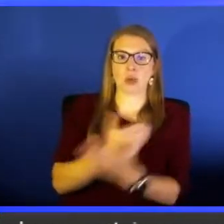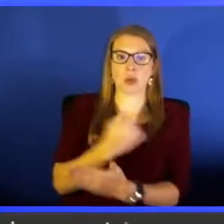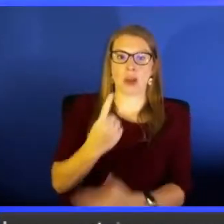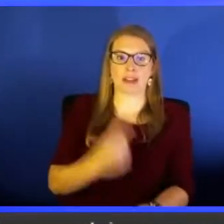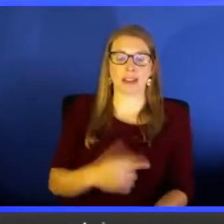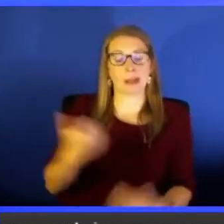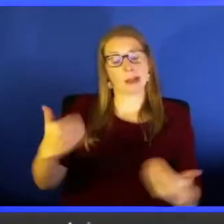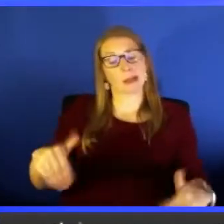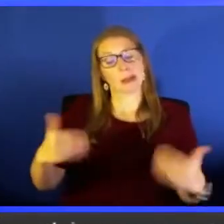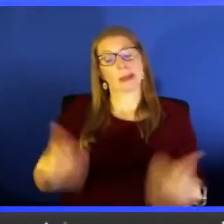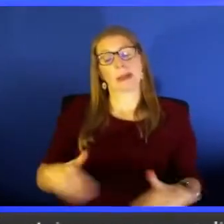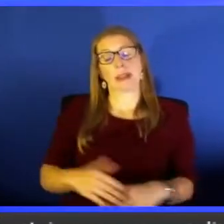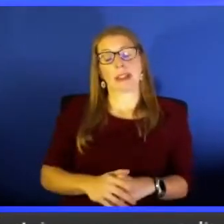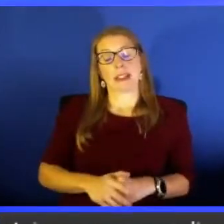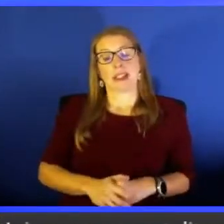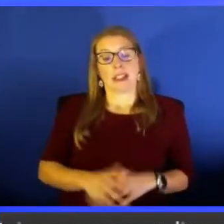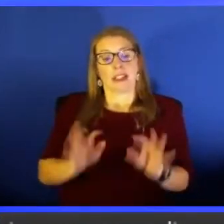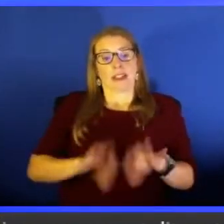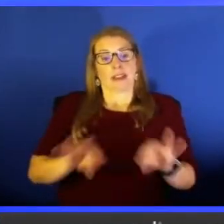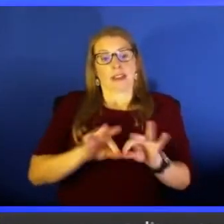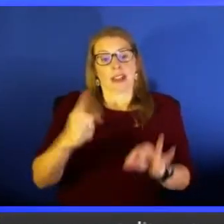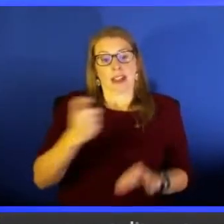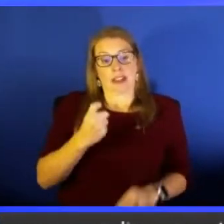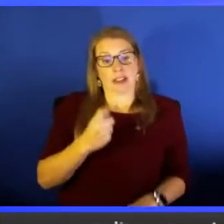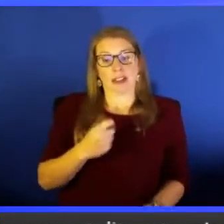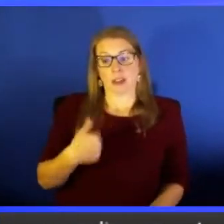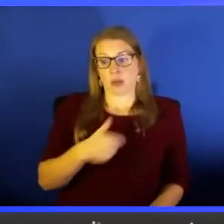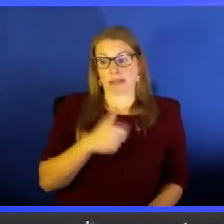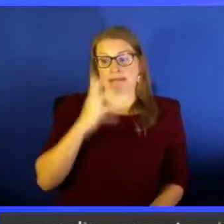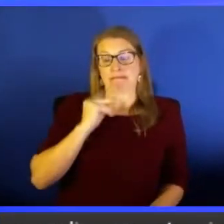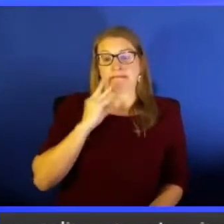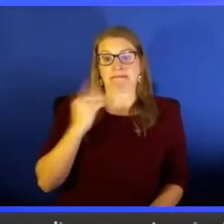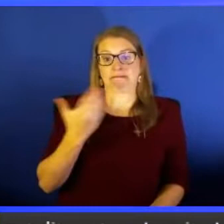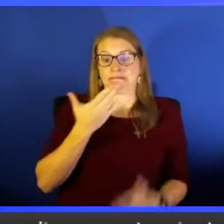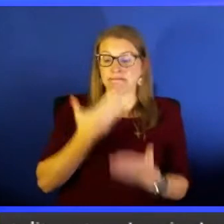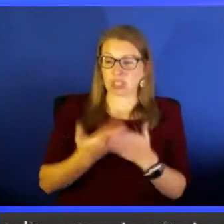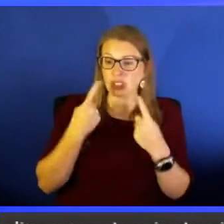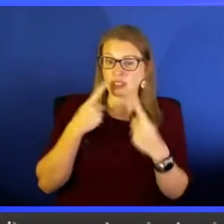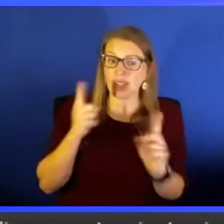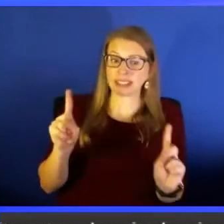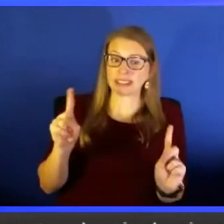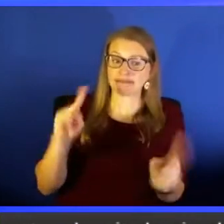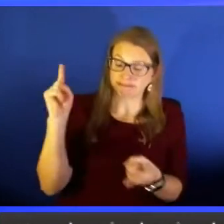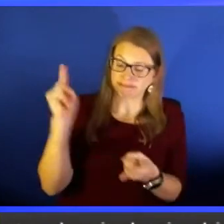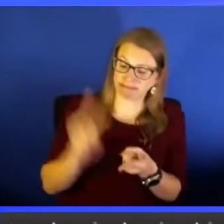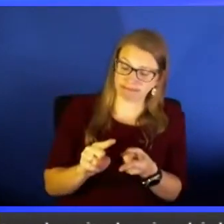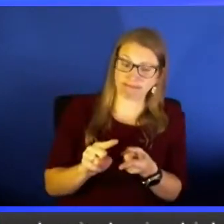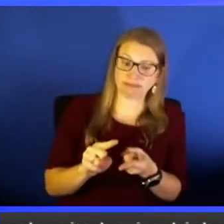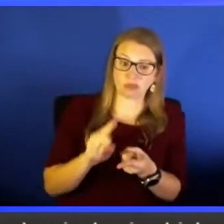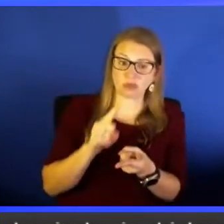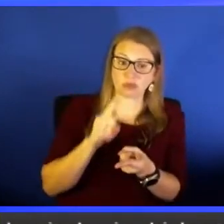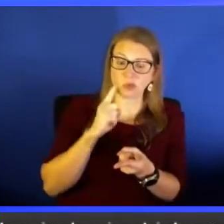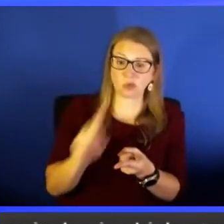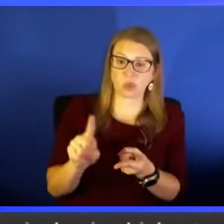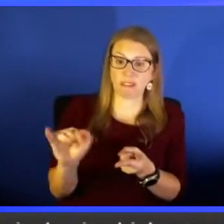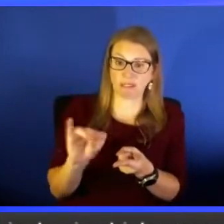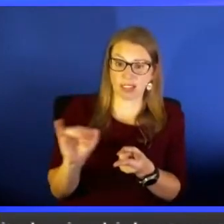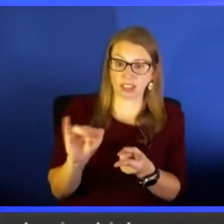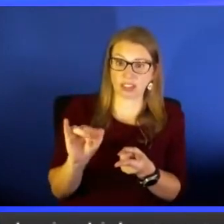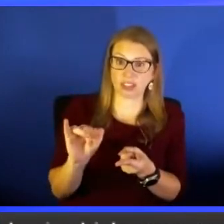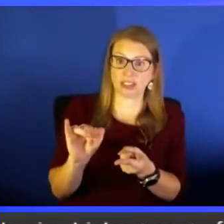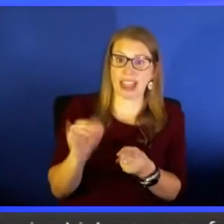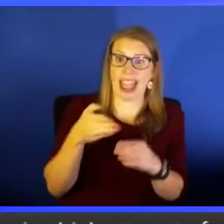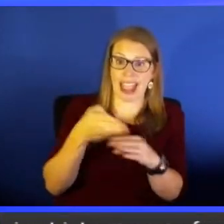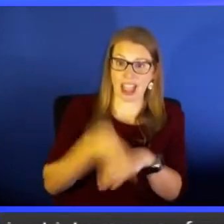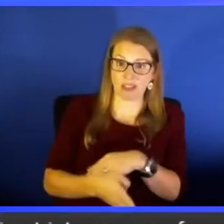question. Again, so really what we've seen is a fairly good effect, a reduction in infection after that vaccine dose, whether